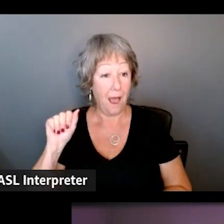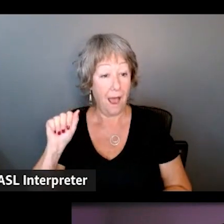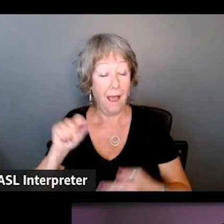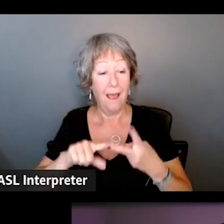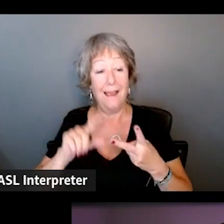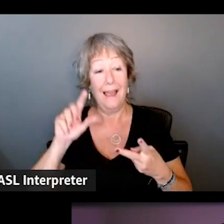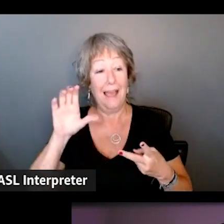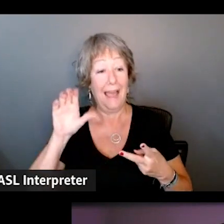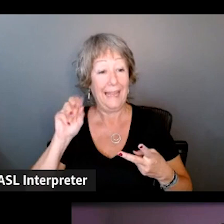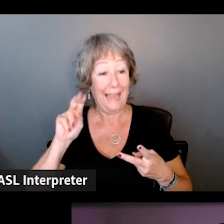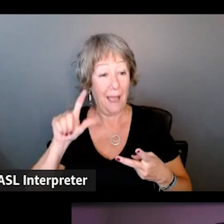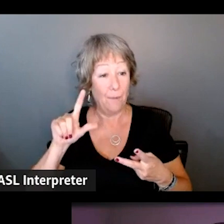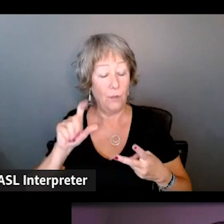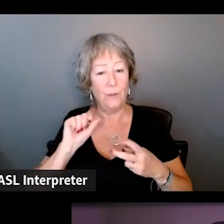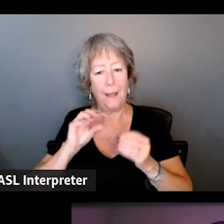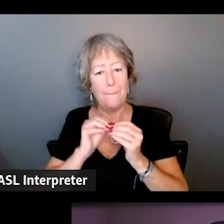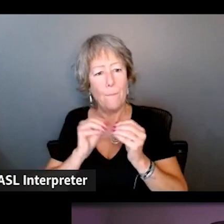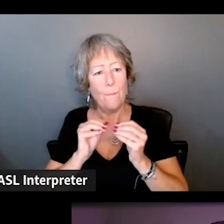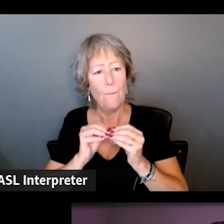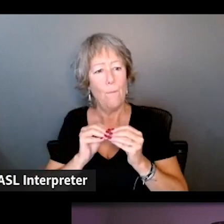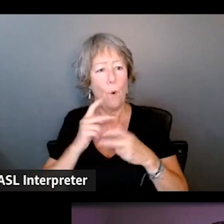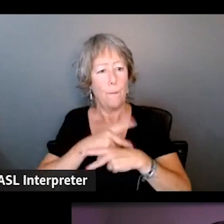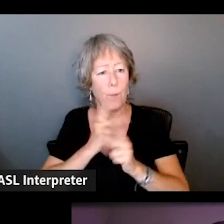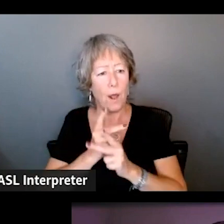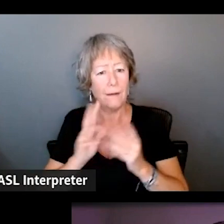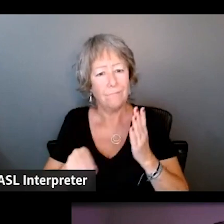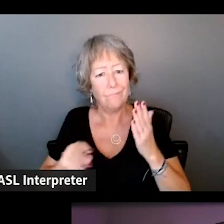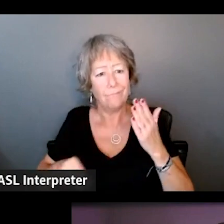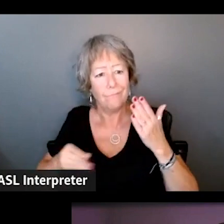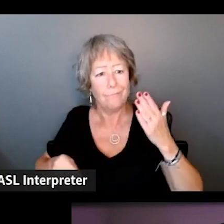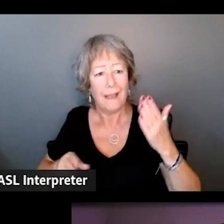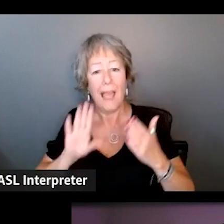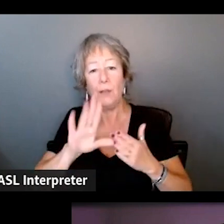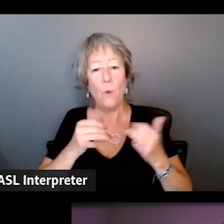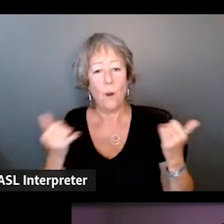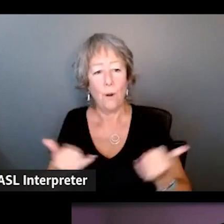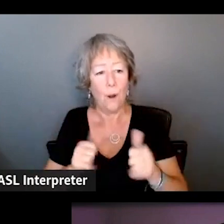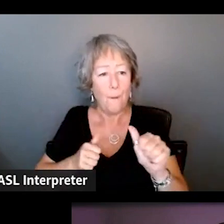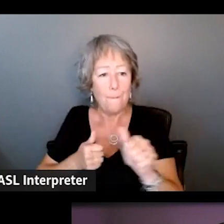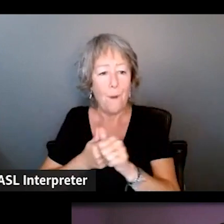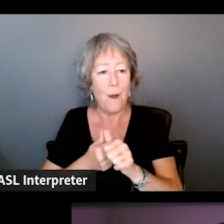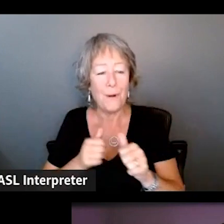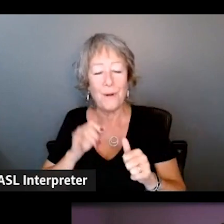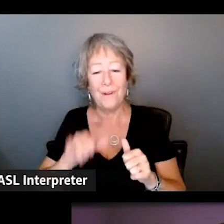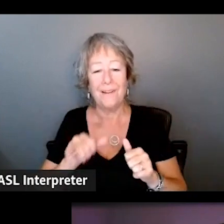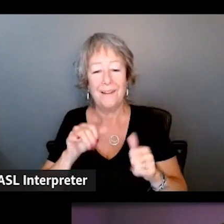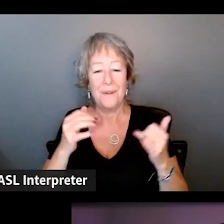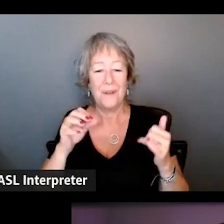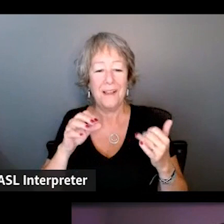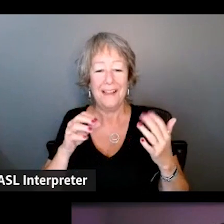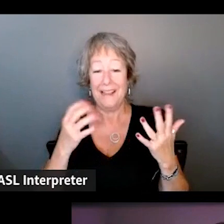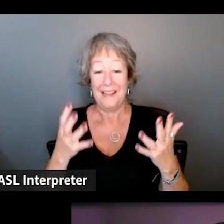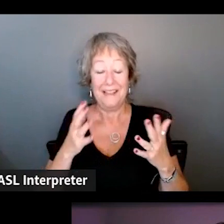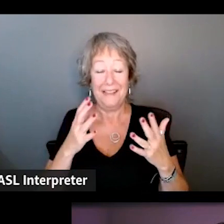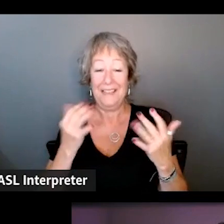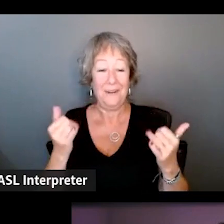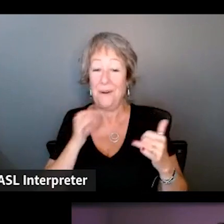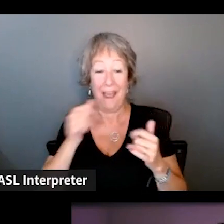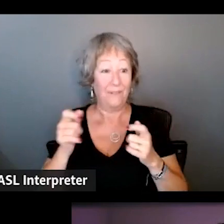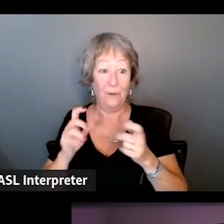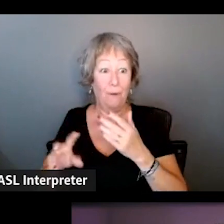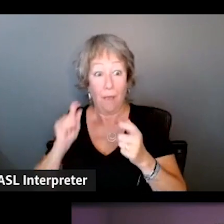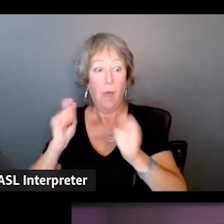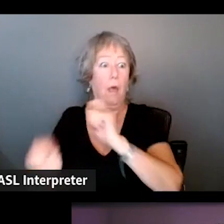as you launch more products, your modern data platform can handle all of that data automatically. You don't have to provision the servers. So as your